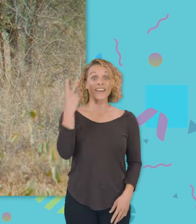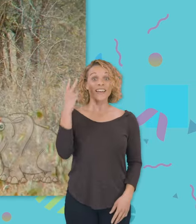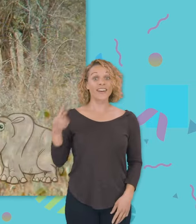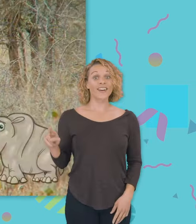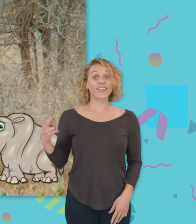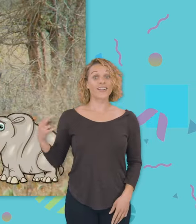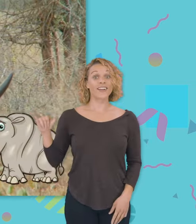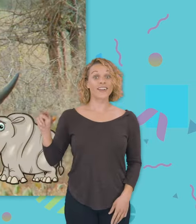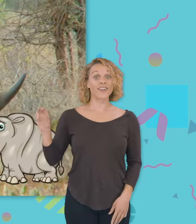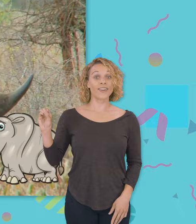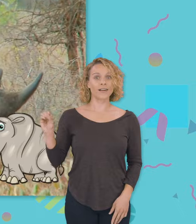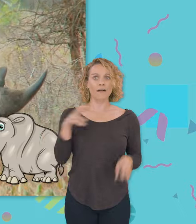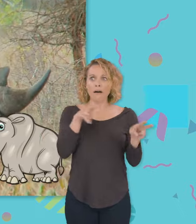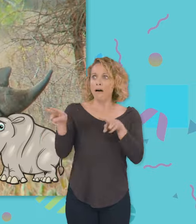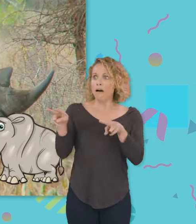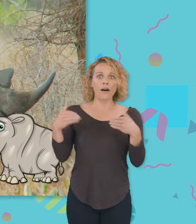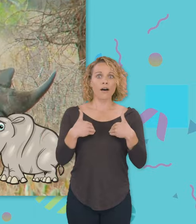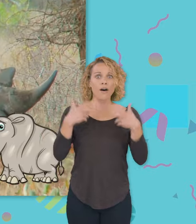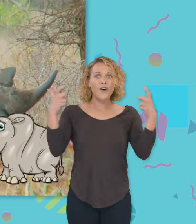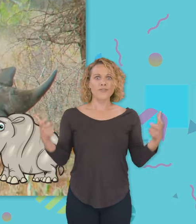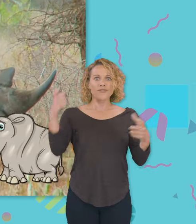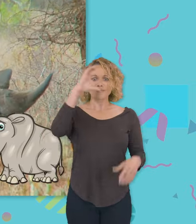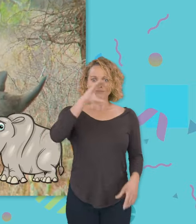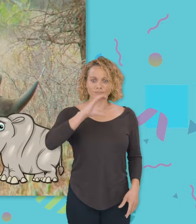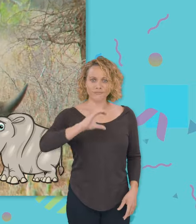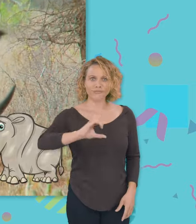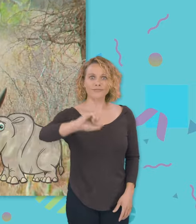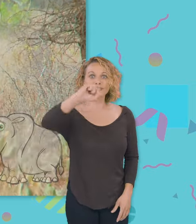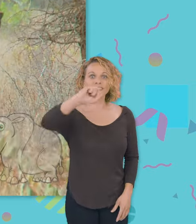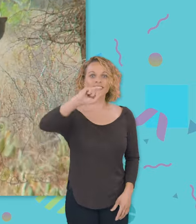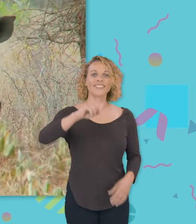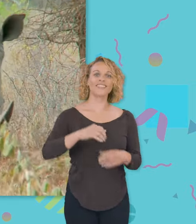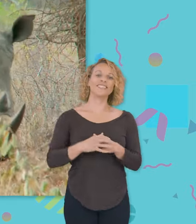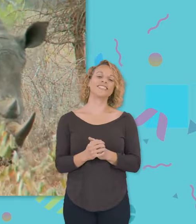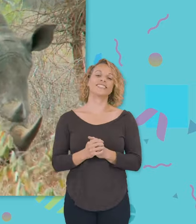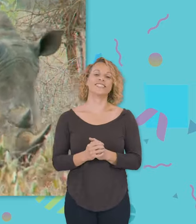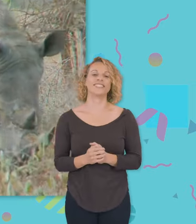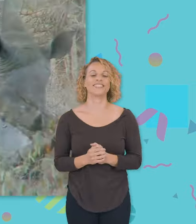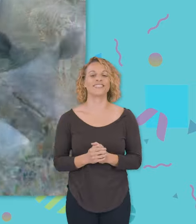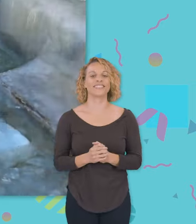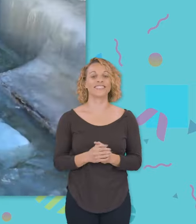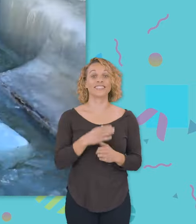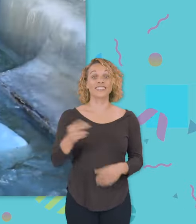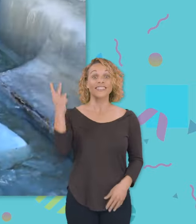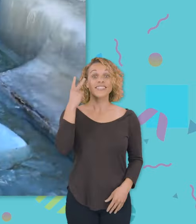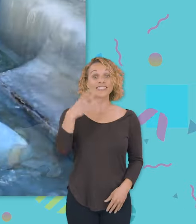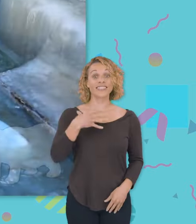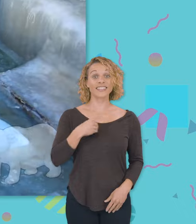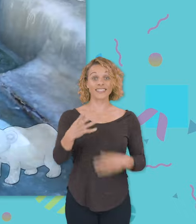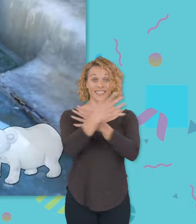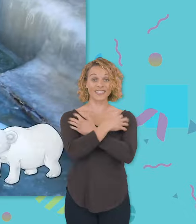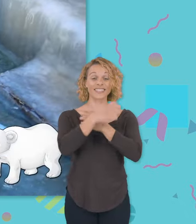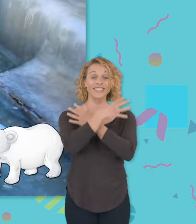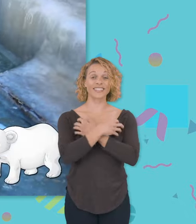see a rhino. Look! Got a great big horn on his nose. And I see